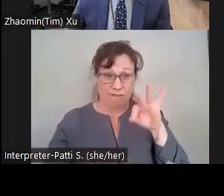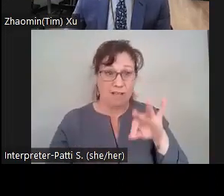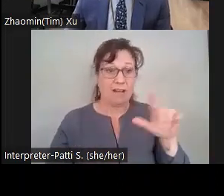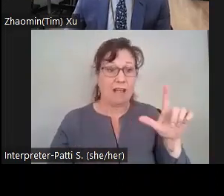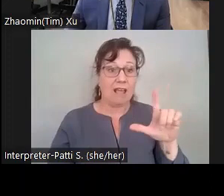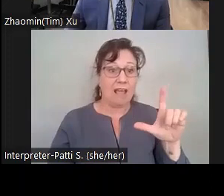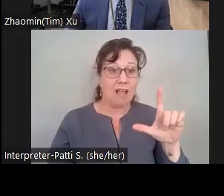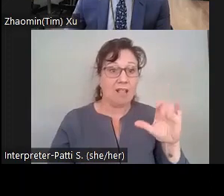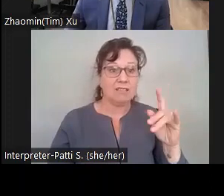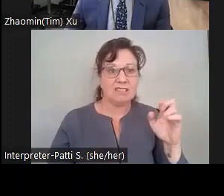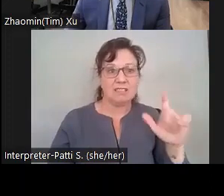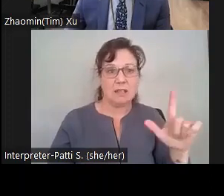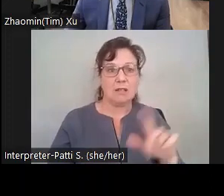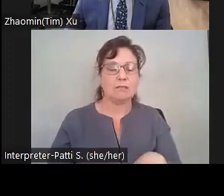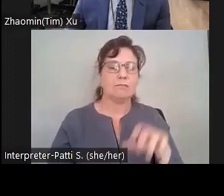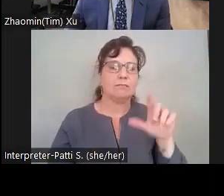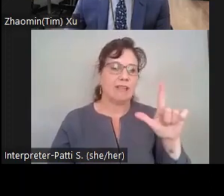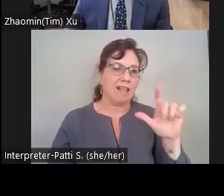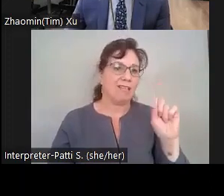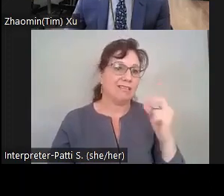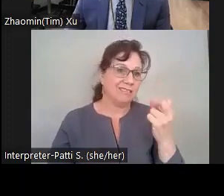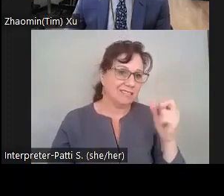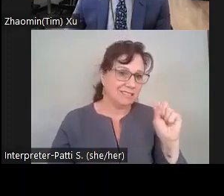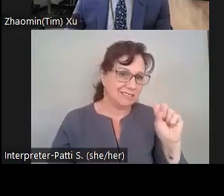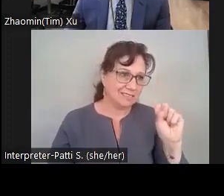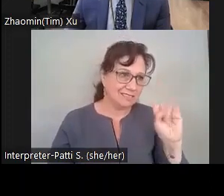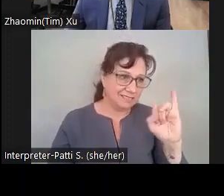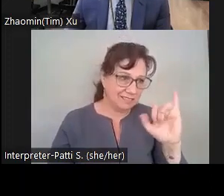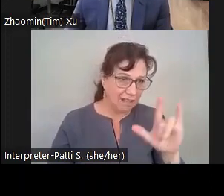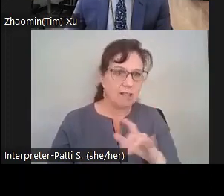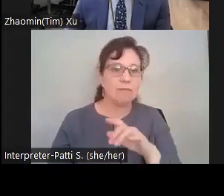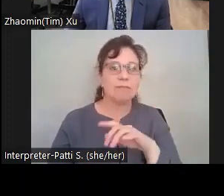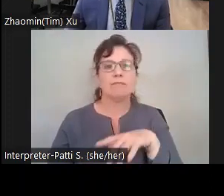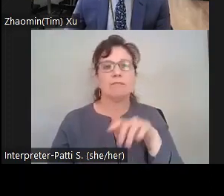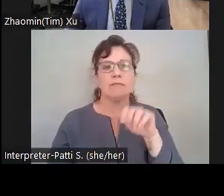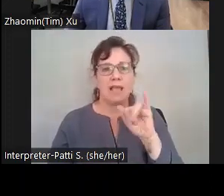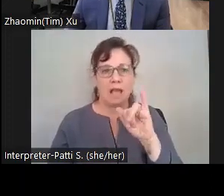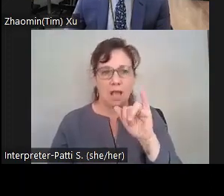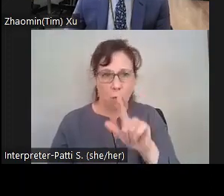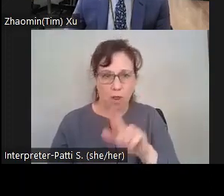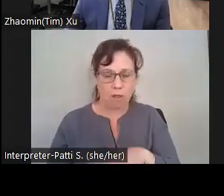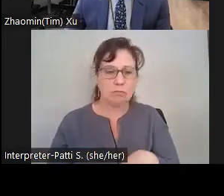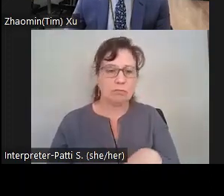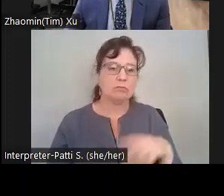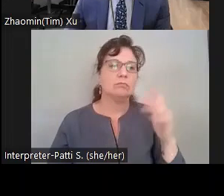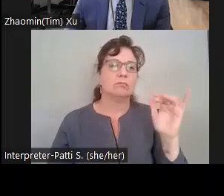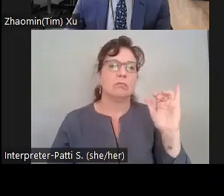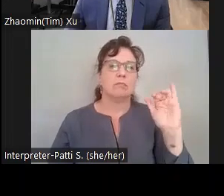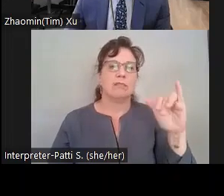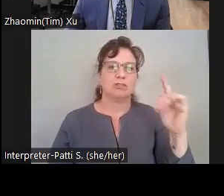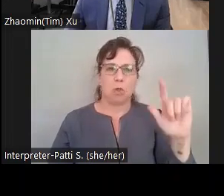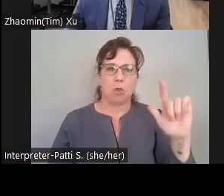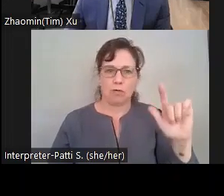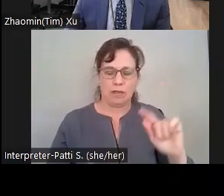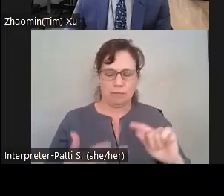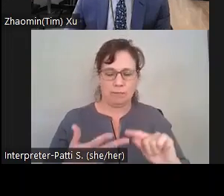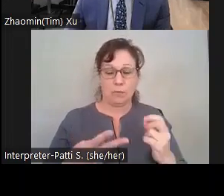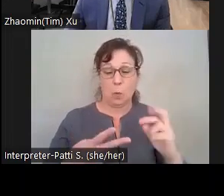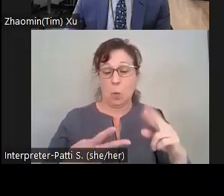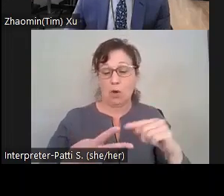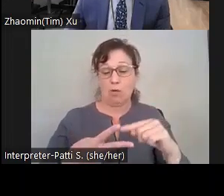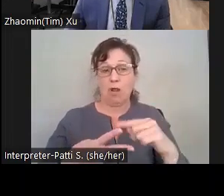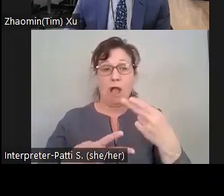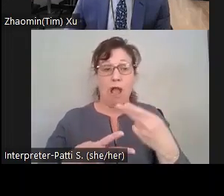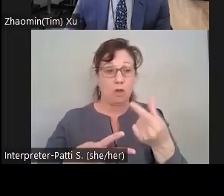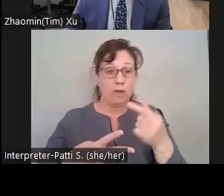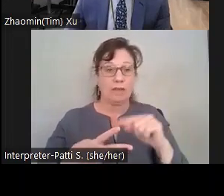grade or AIN1, send them to us. High grade, AIN2, 3, send them to us. The one that really confuses people